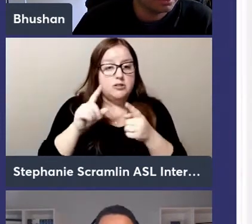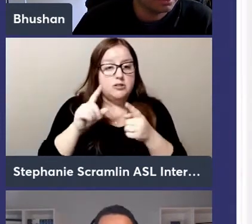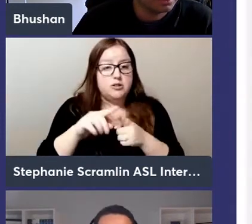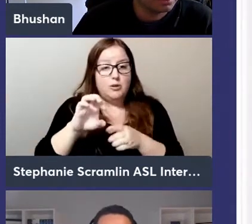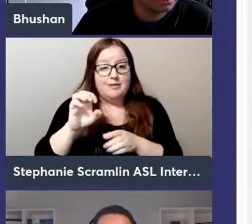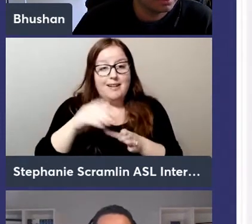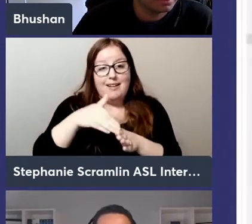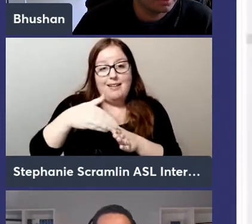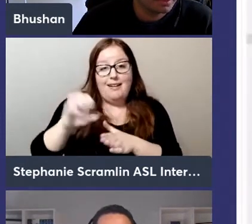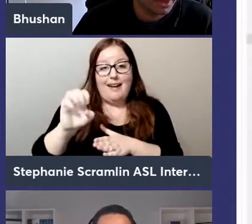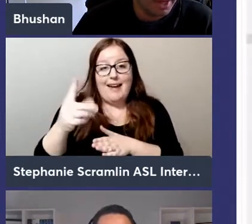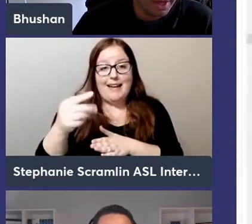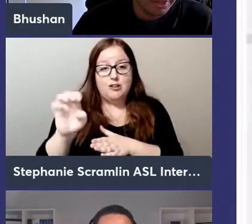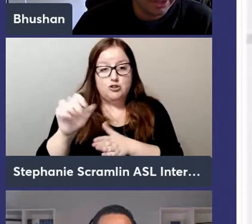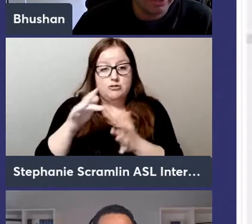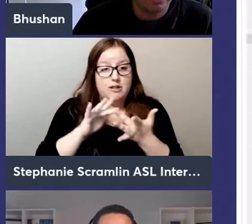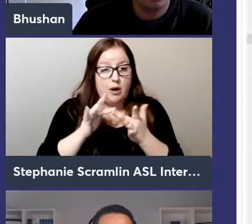network?